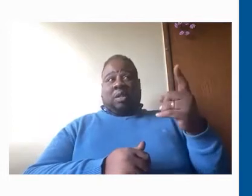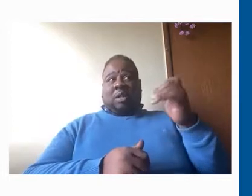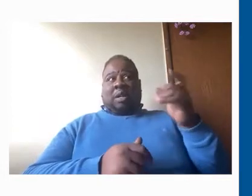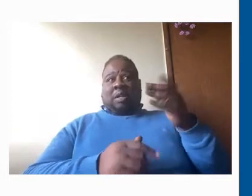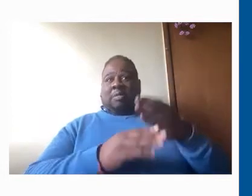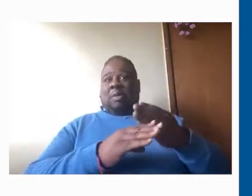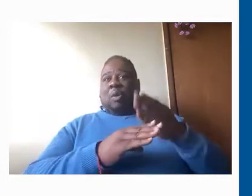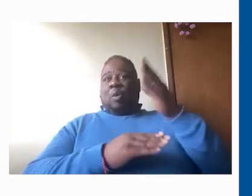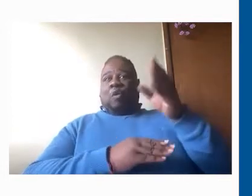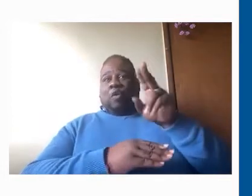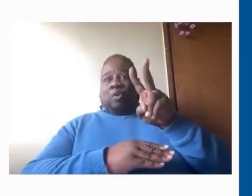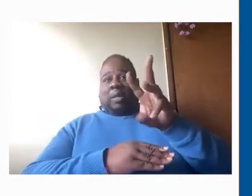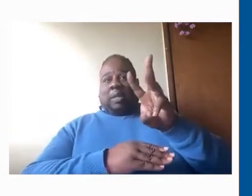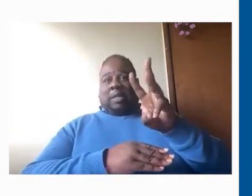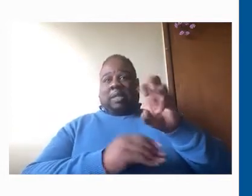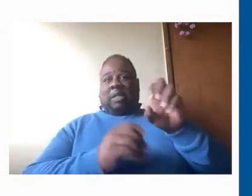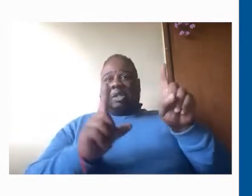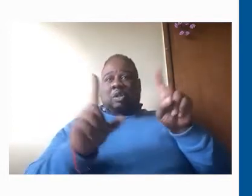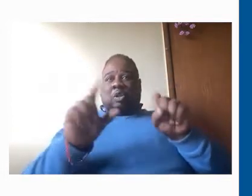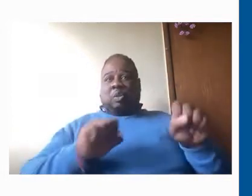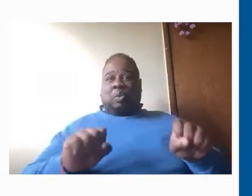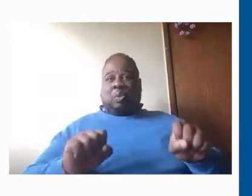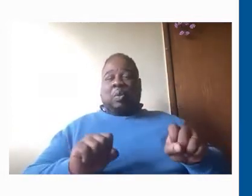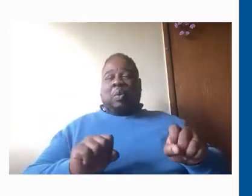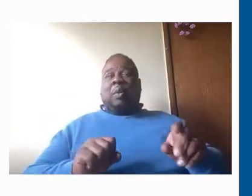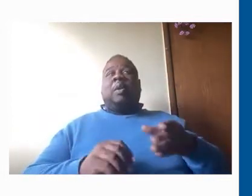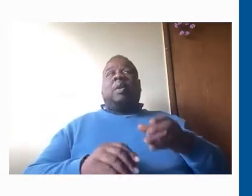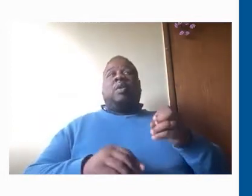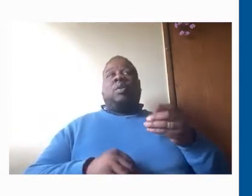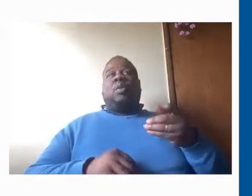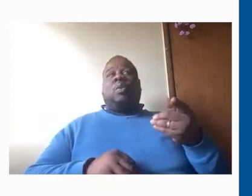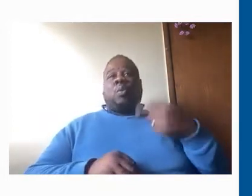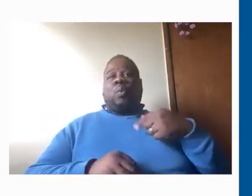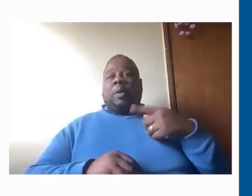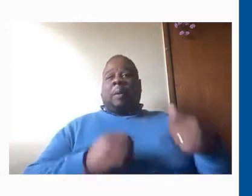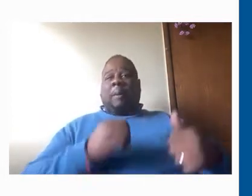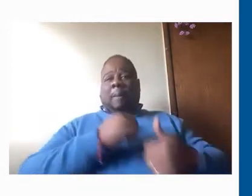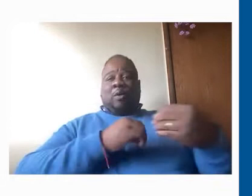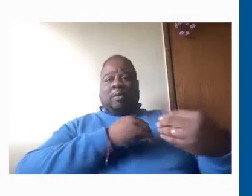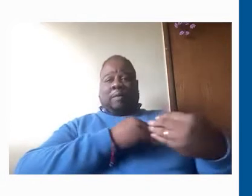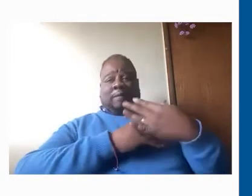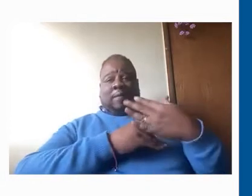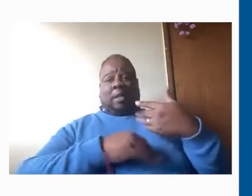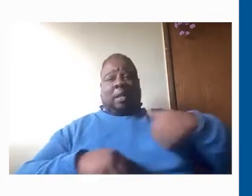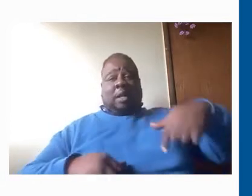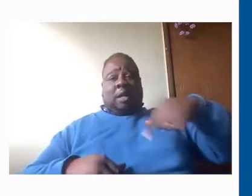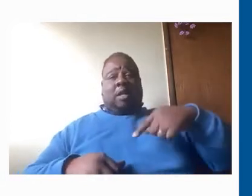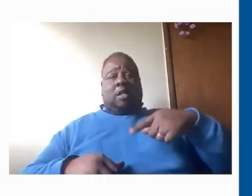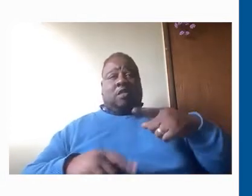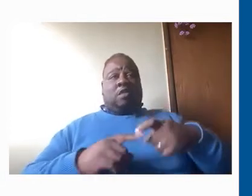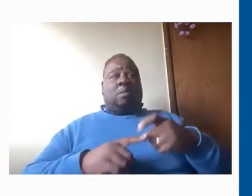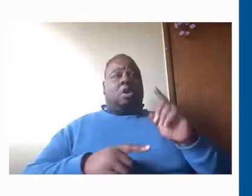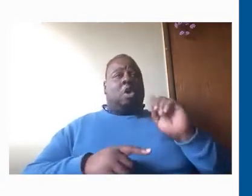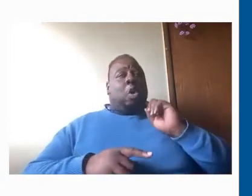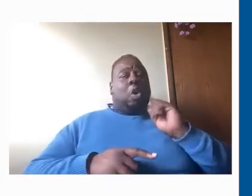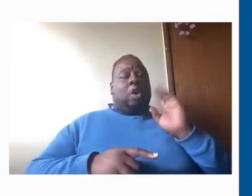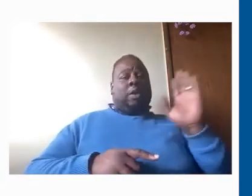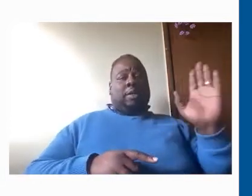hurricanes. For the city, we are mostly affected from August to October, and that's when Hurricane Sandy